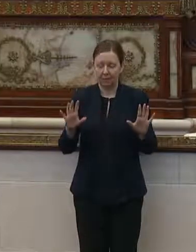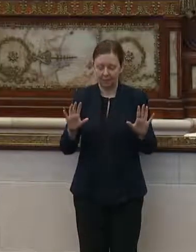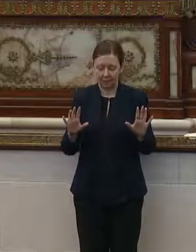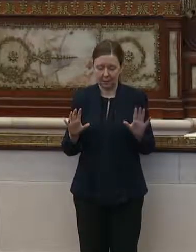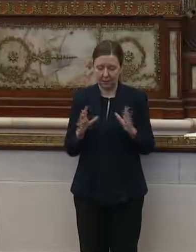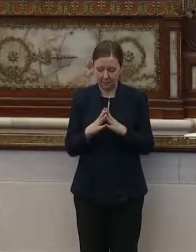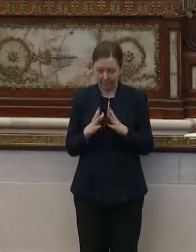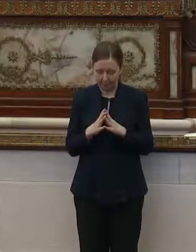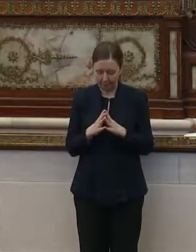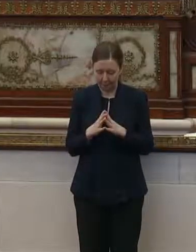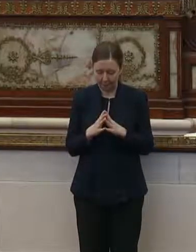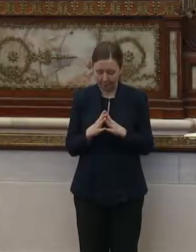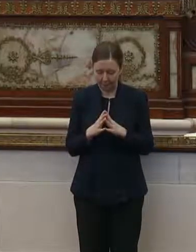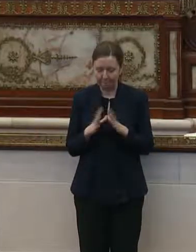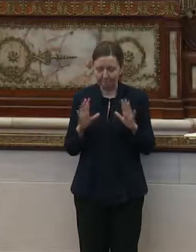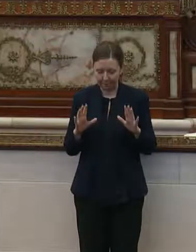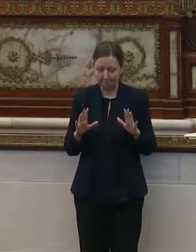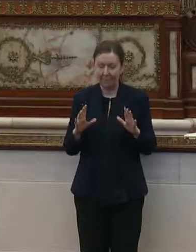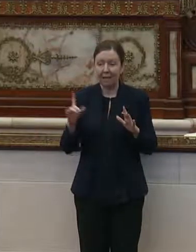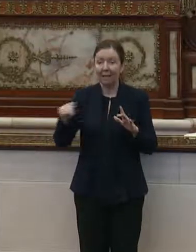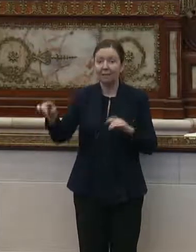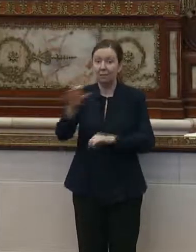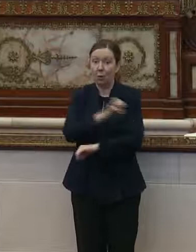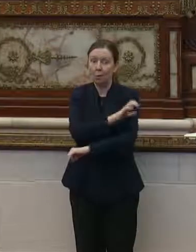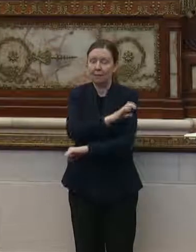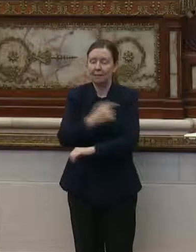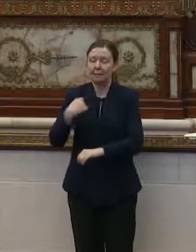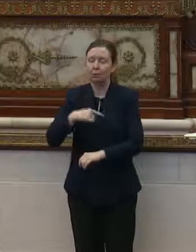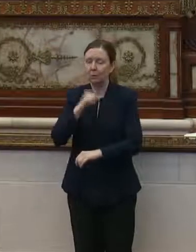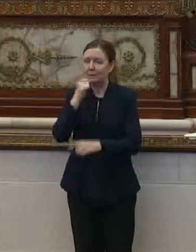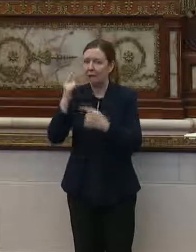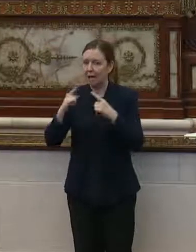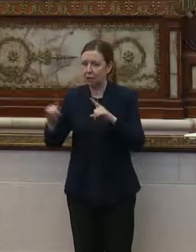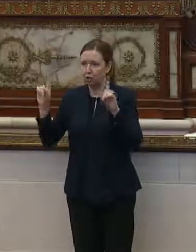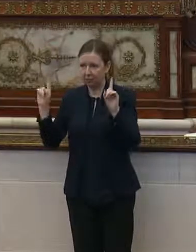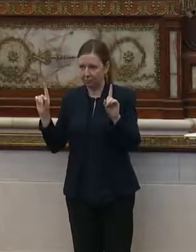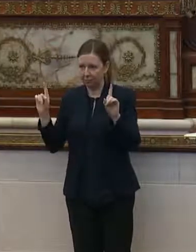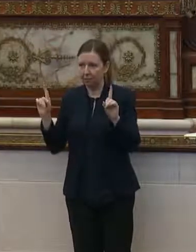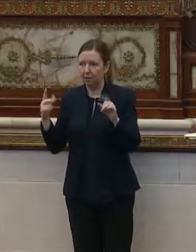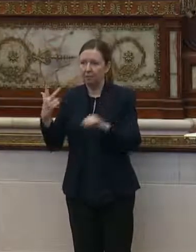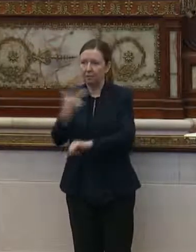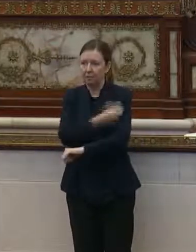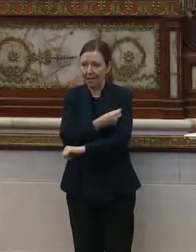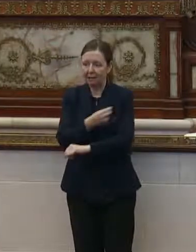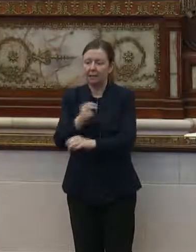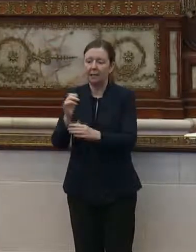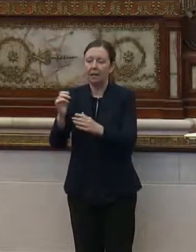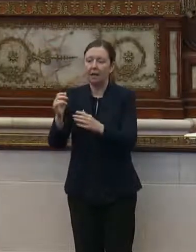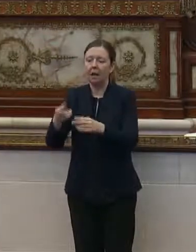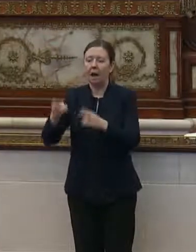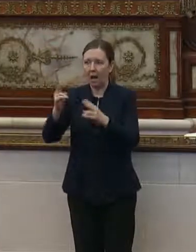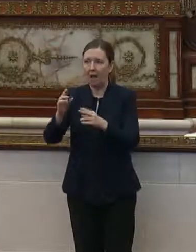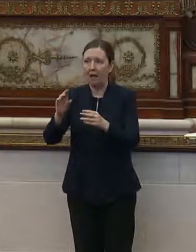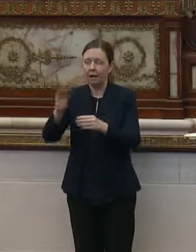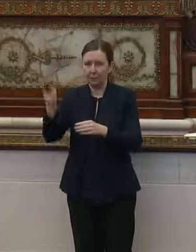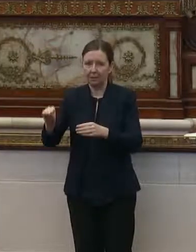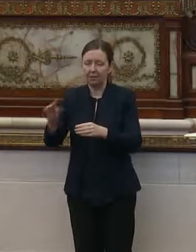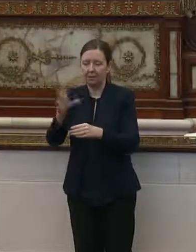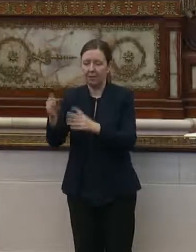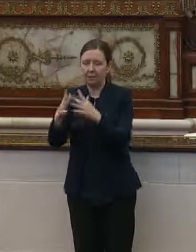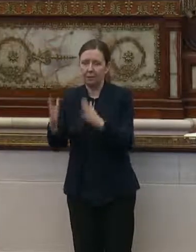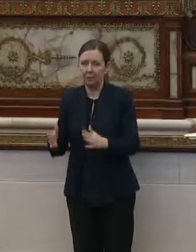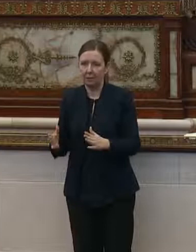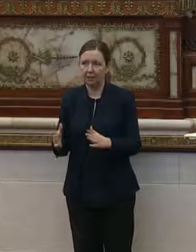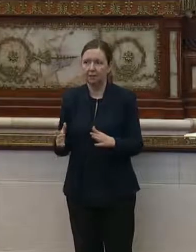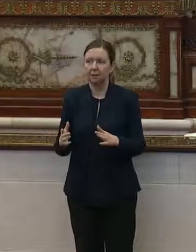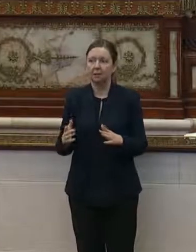think in those clinics, we did not achieve vaccinating a high proportion of African Americans based upon my being